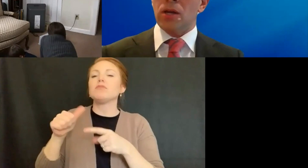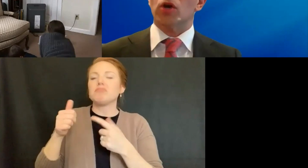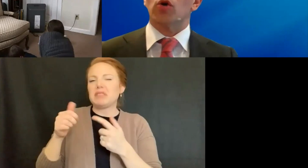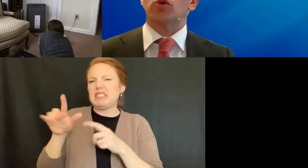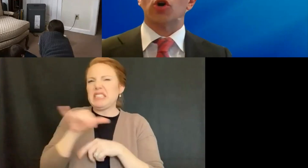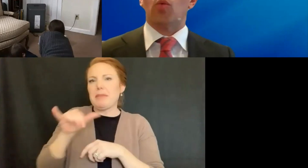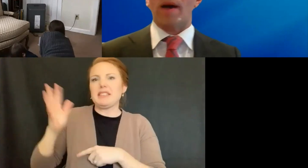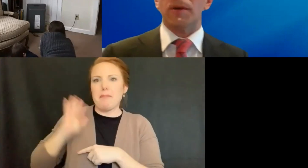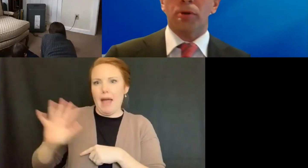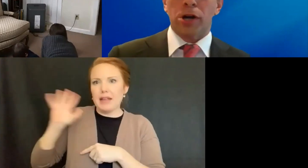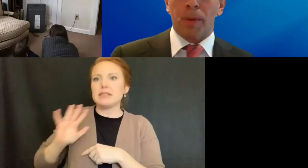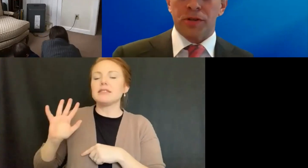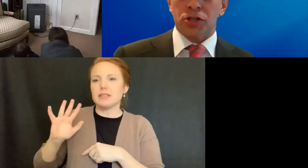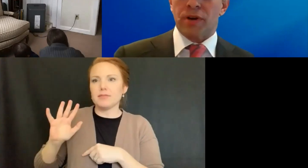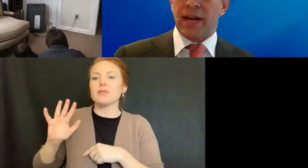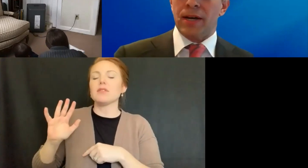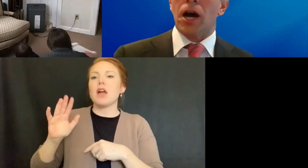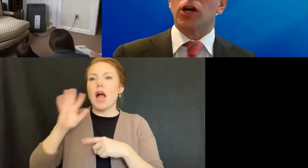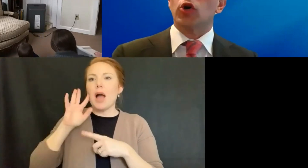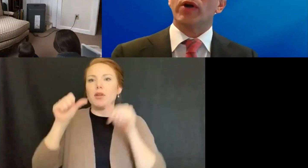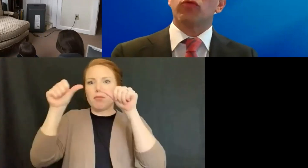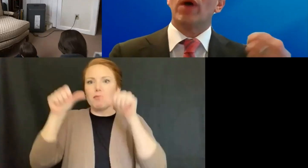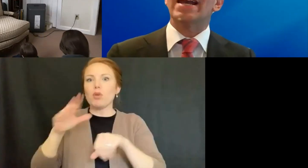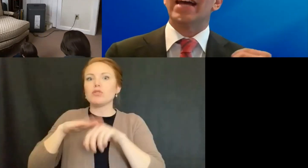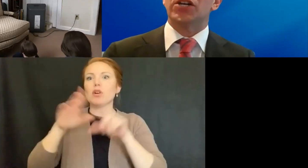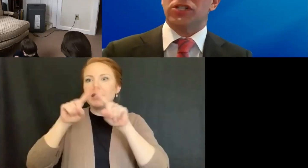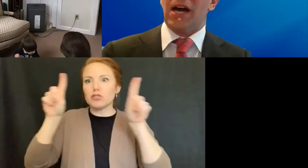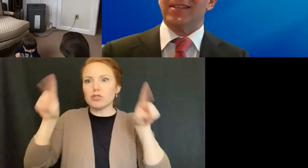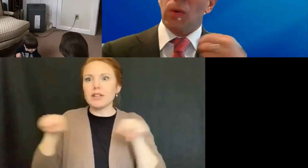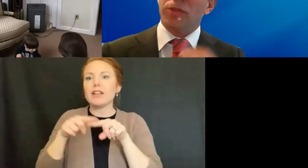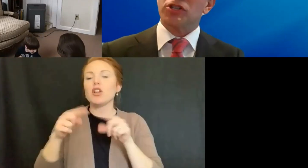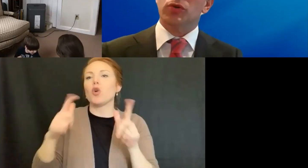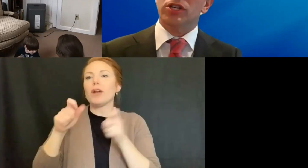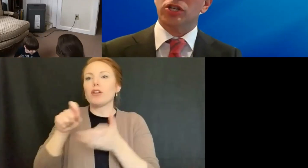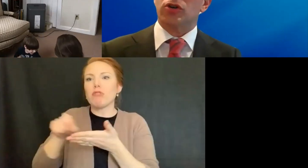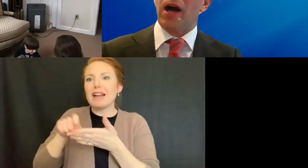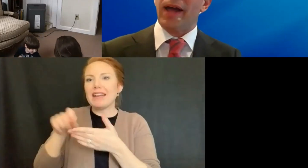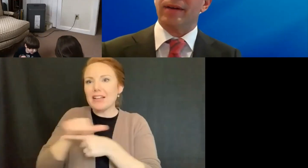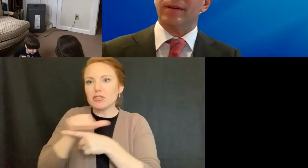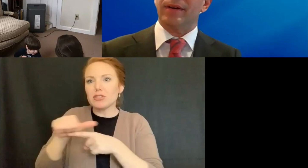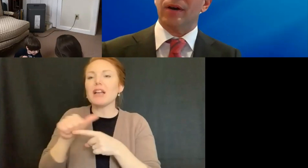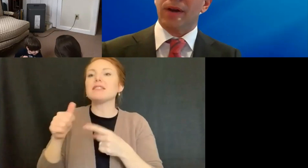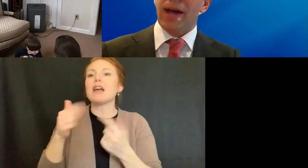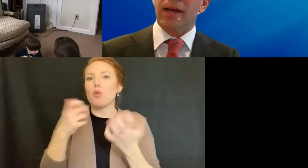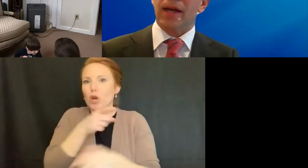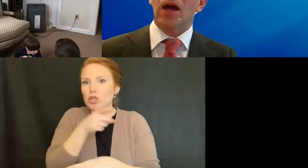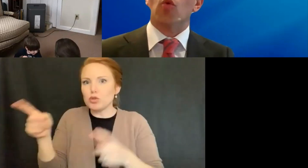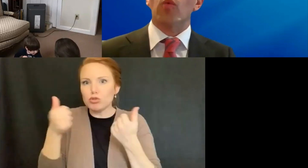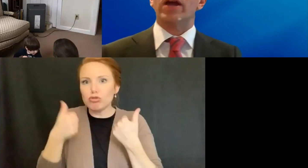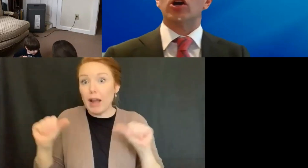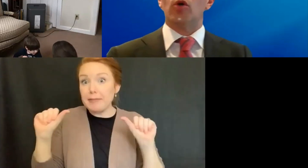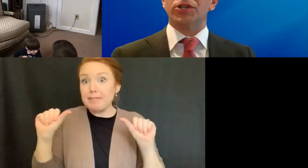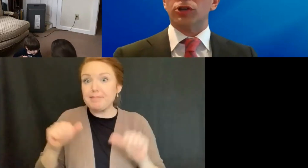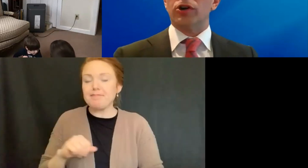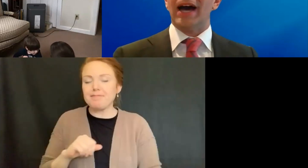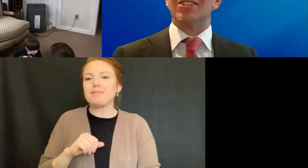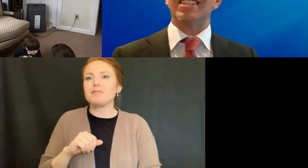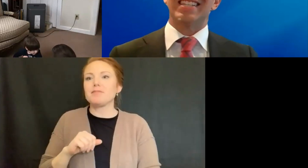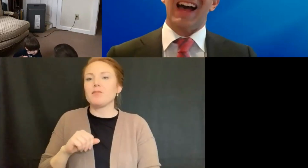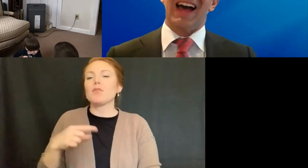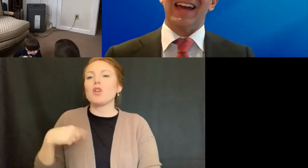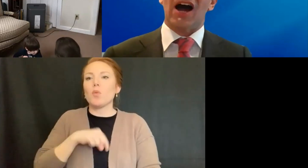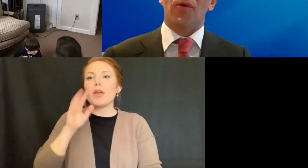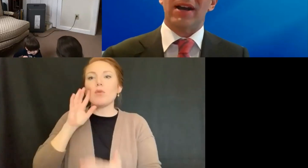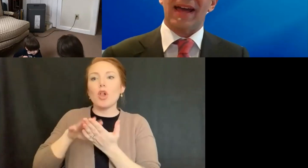Okay. So I'm going to put up on the screen a quick writing exercise that I want the students to try. Okay. We are going to learn